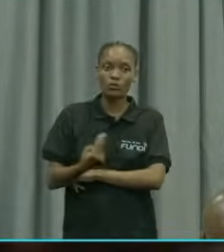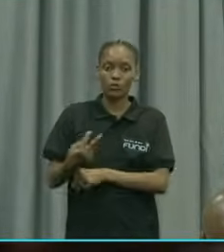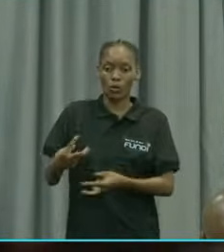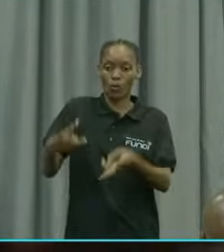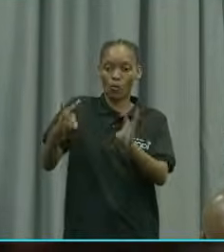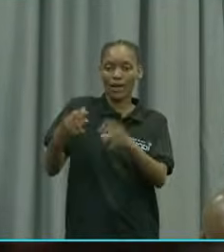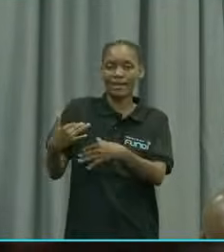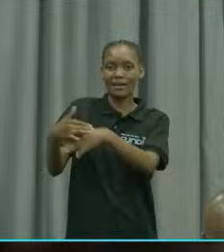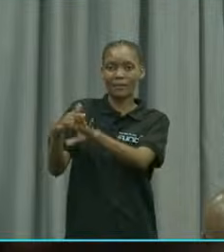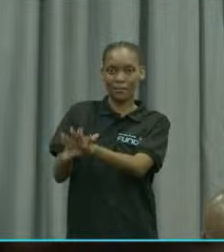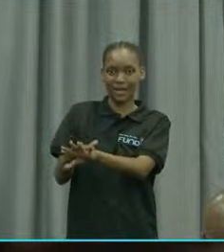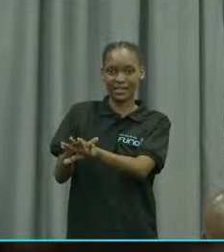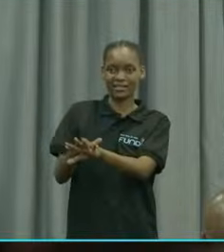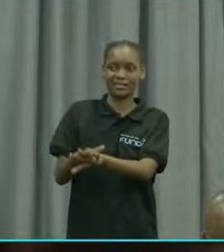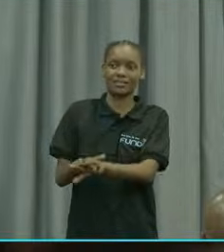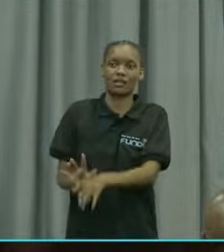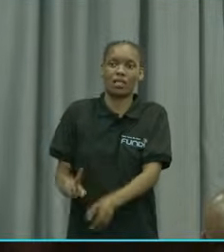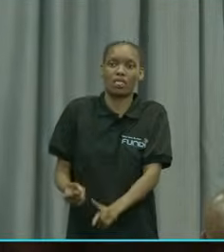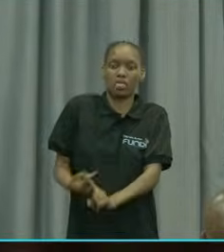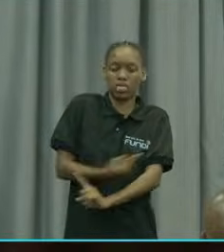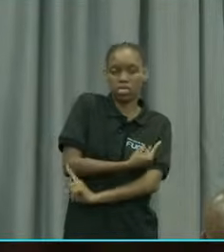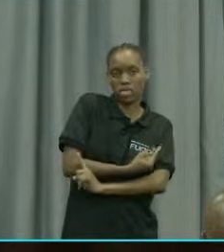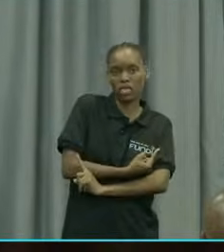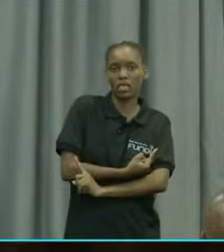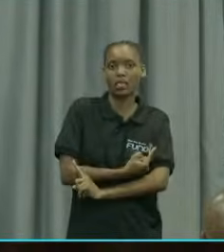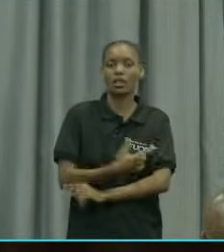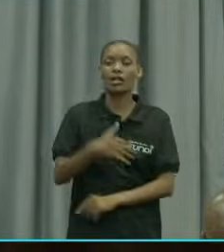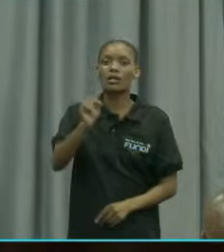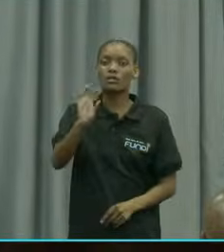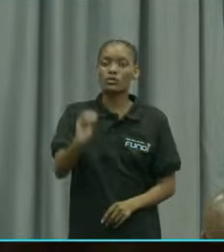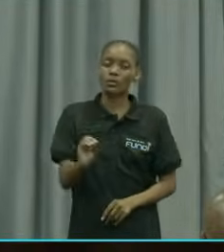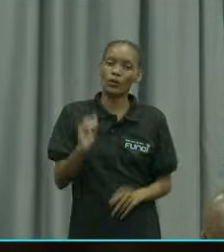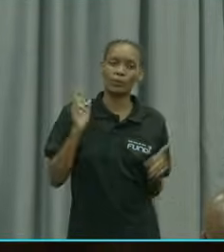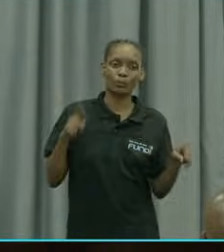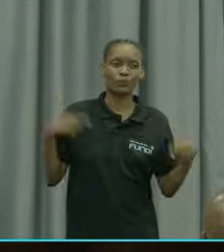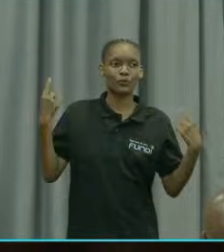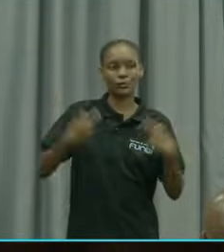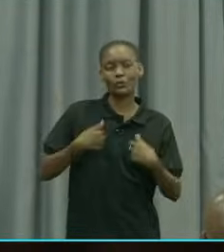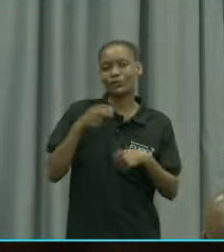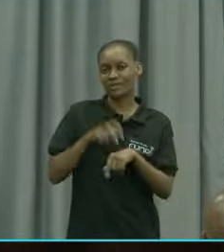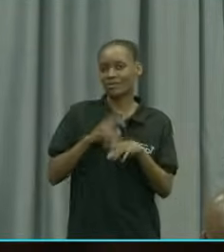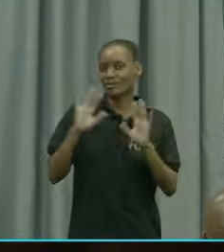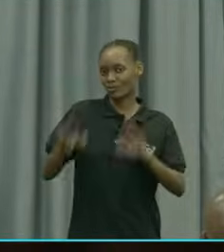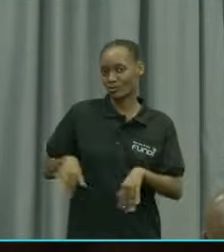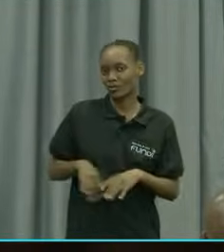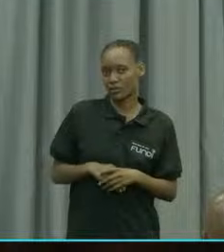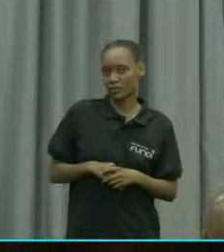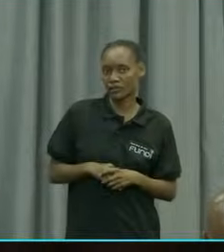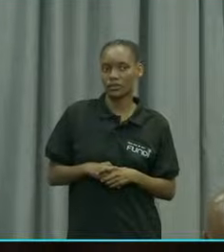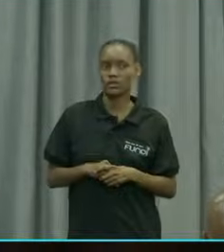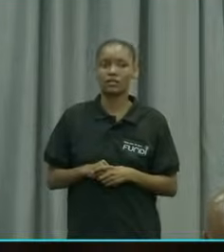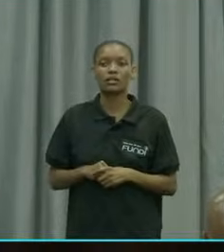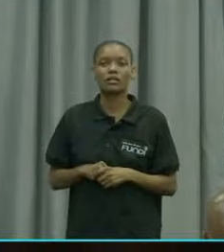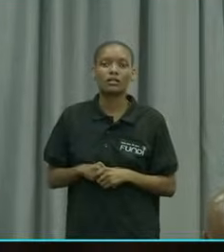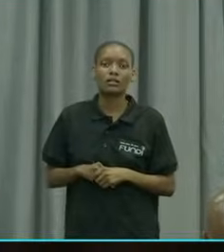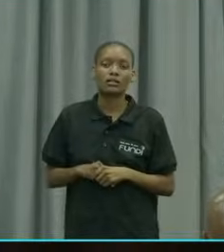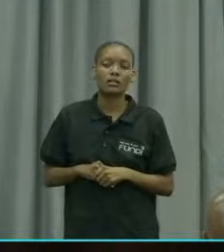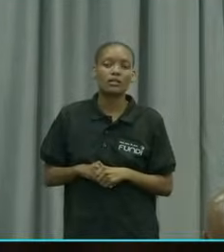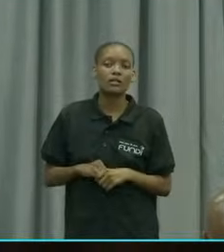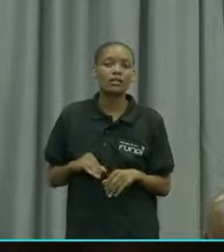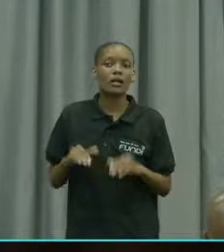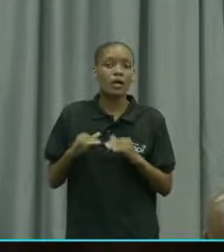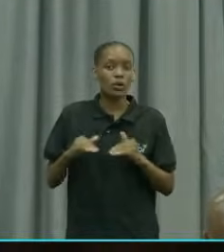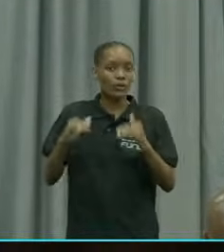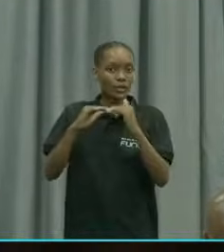implemented in the model. It's flawed. So we need to move away, and it's not only in